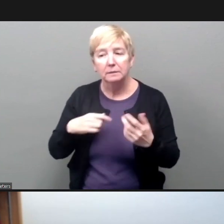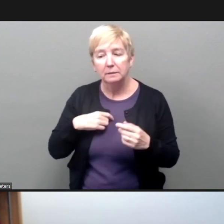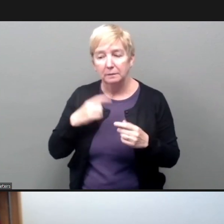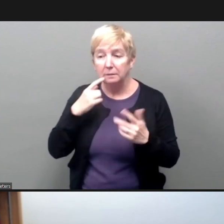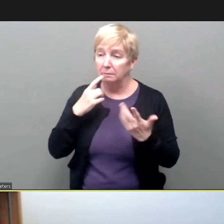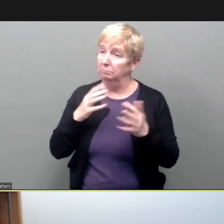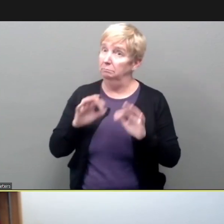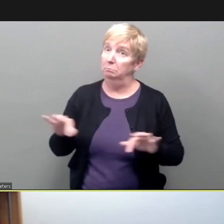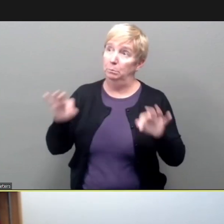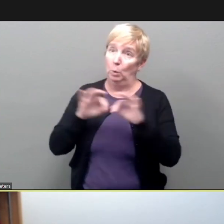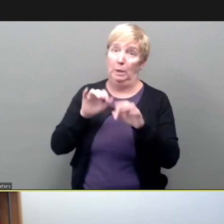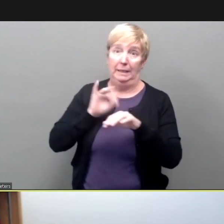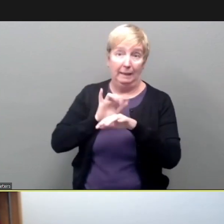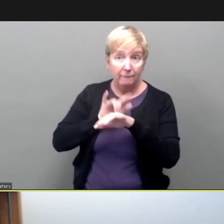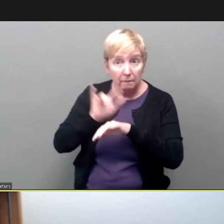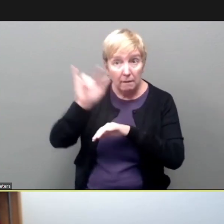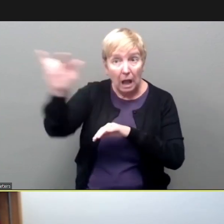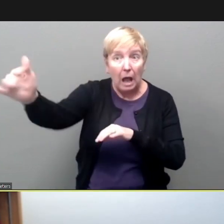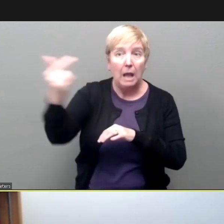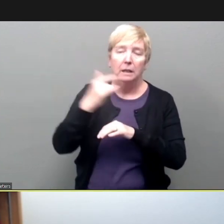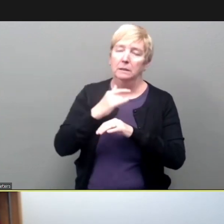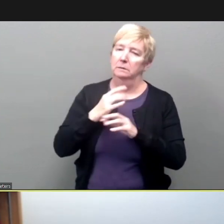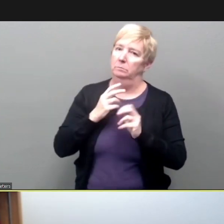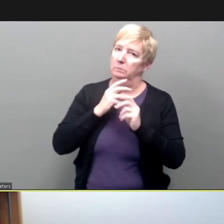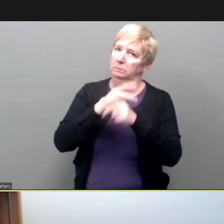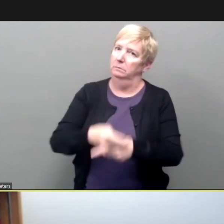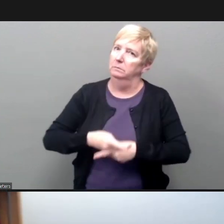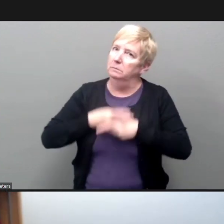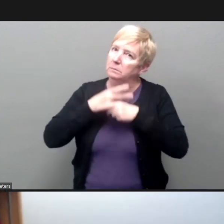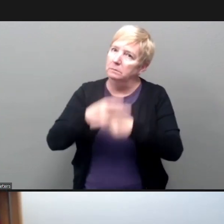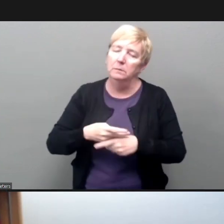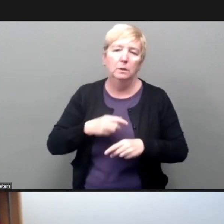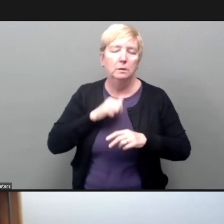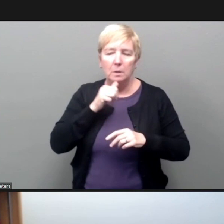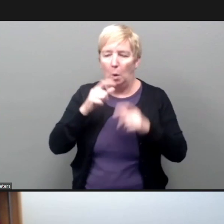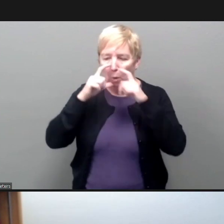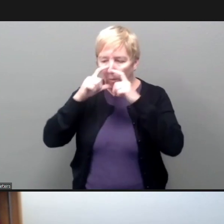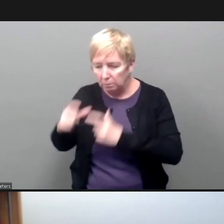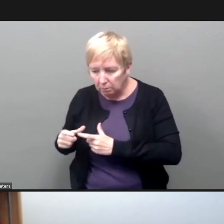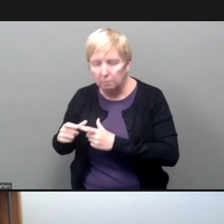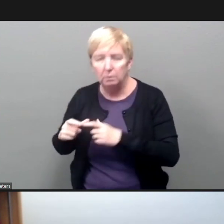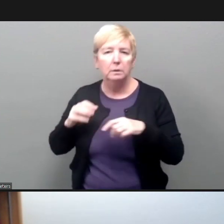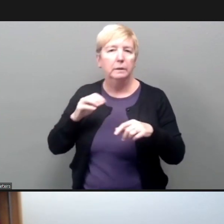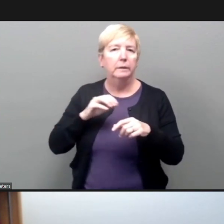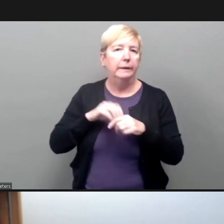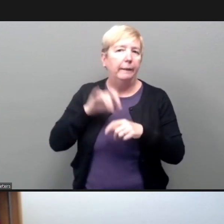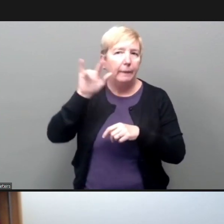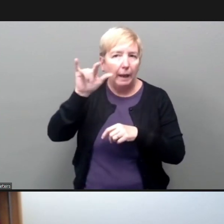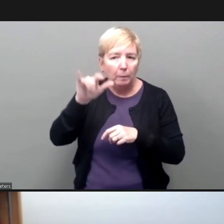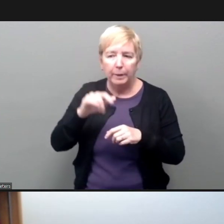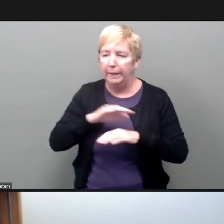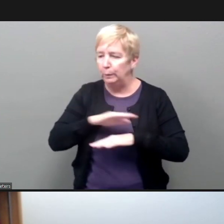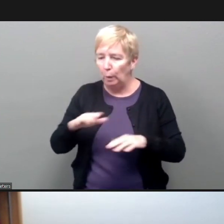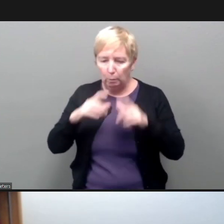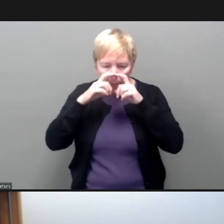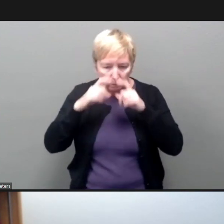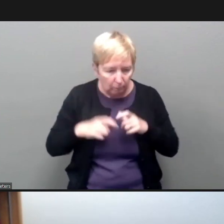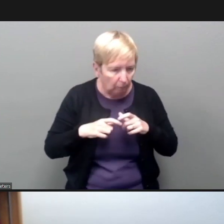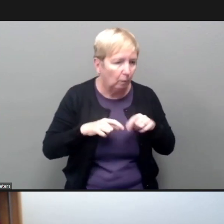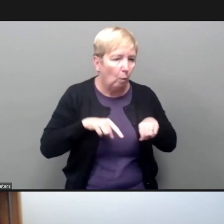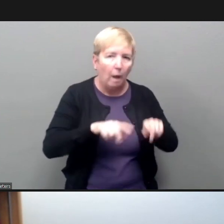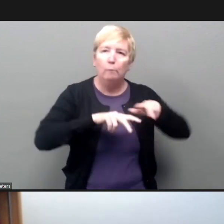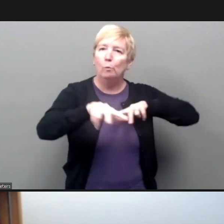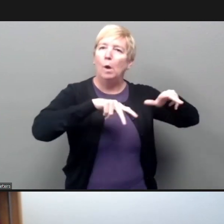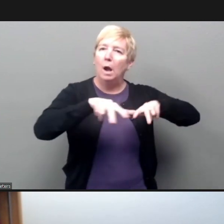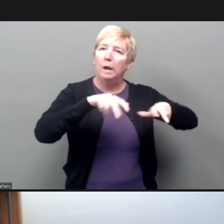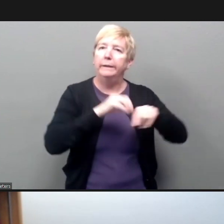caution with travel, not taking that mask off on the plane or in the airport, and just general